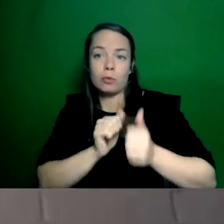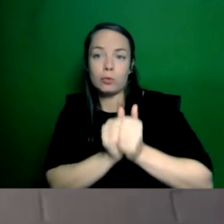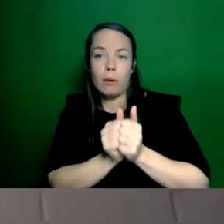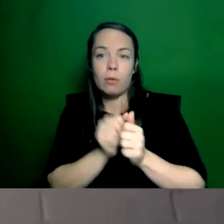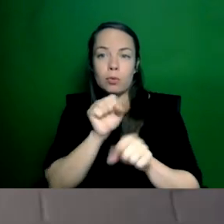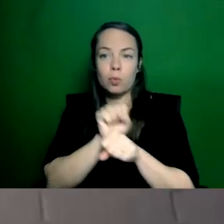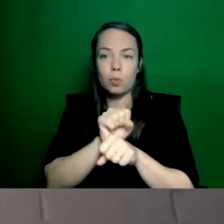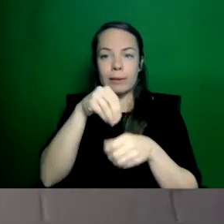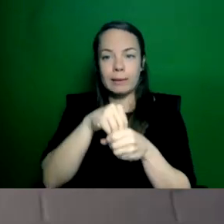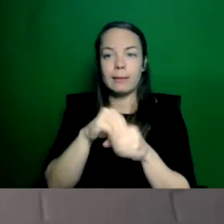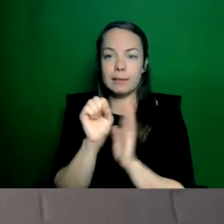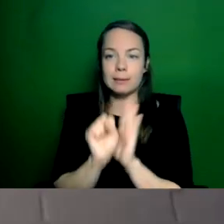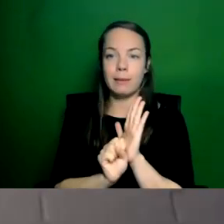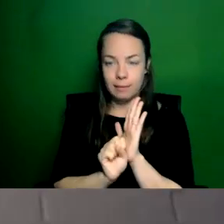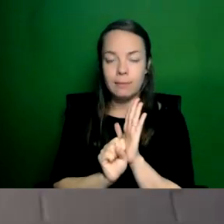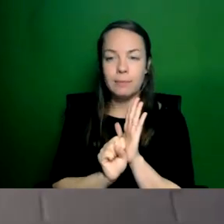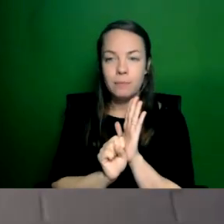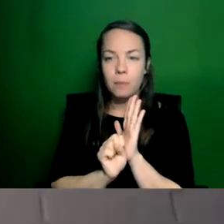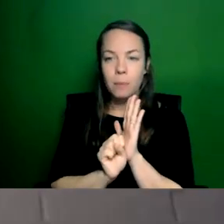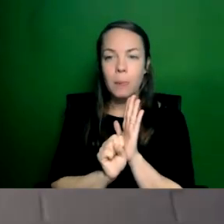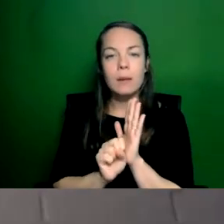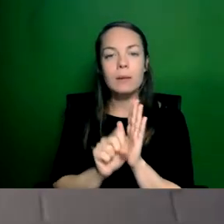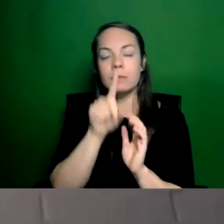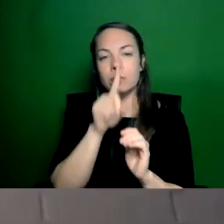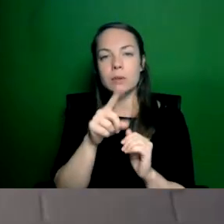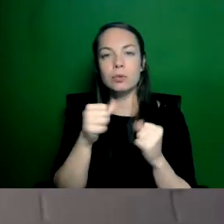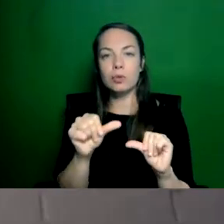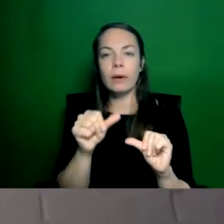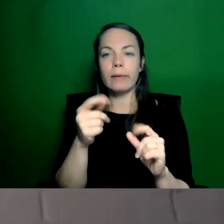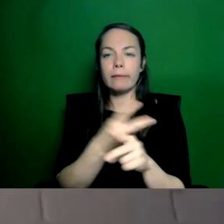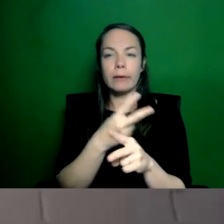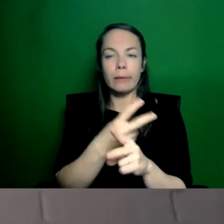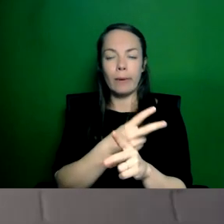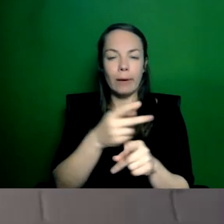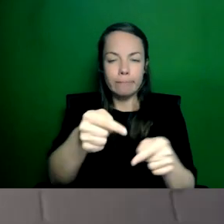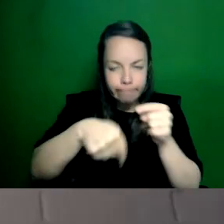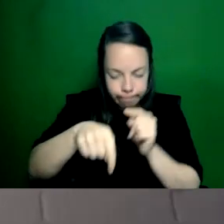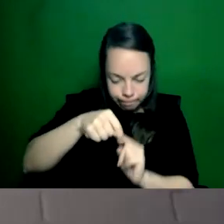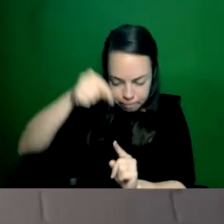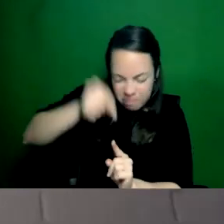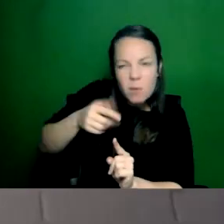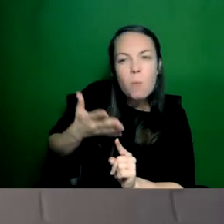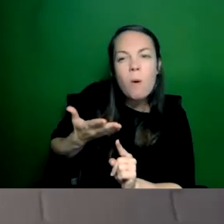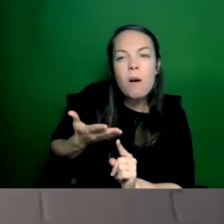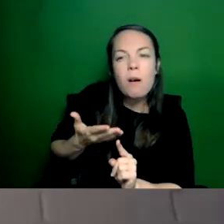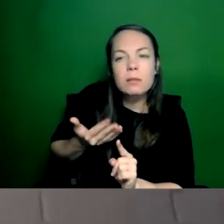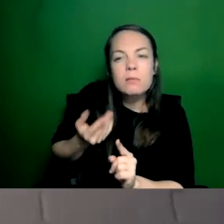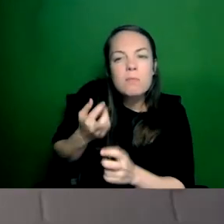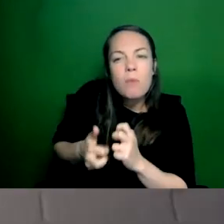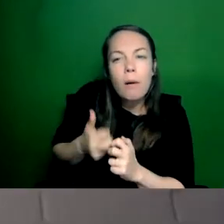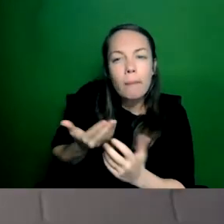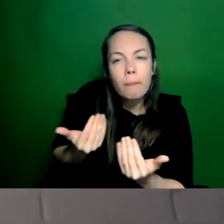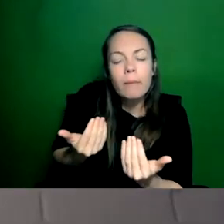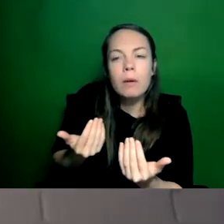you know, with that same effort to try to really get to the root and not do it from a perspective of, you know,